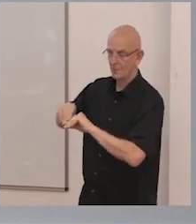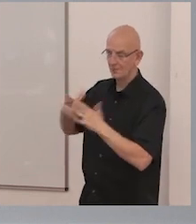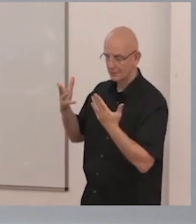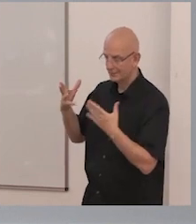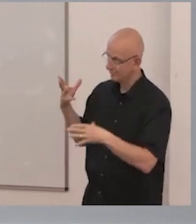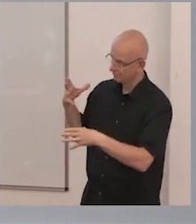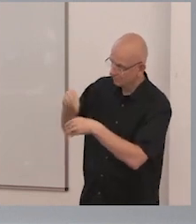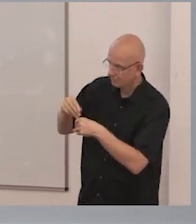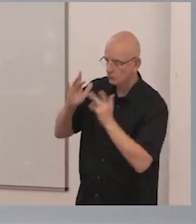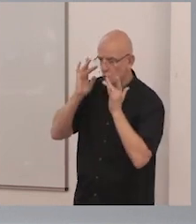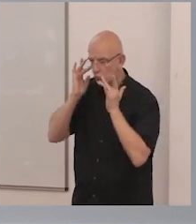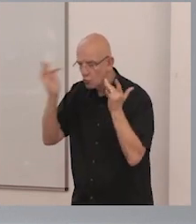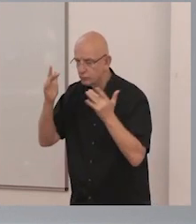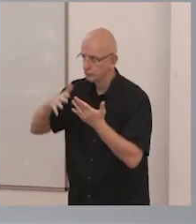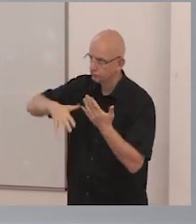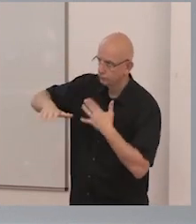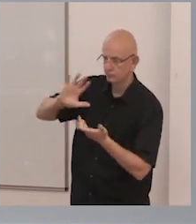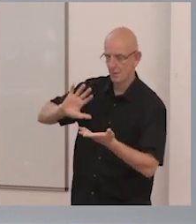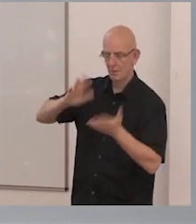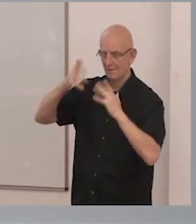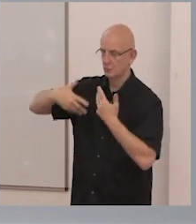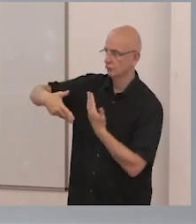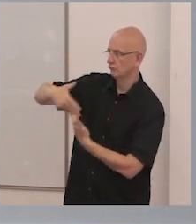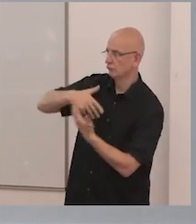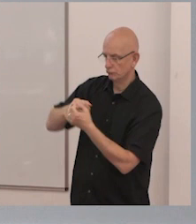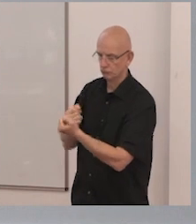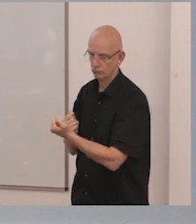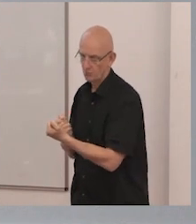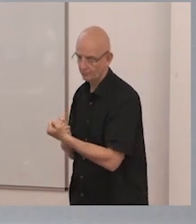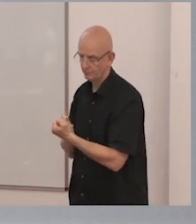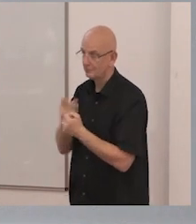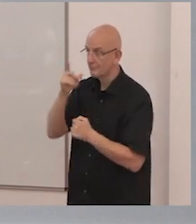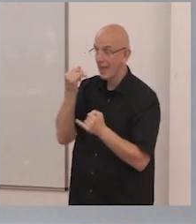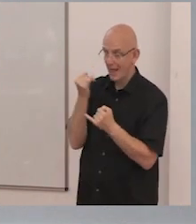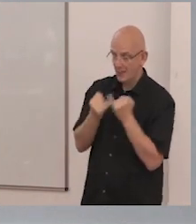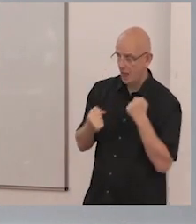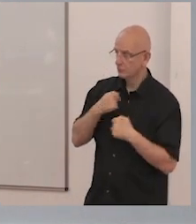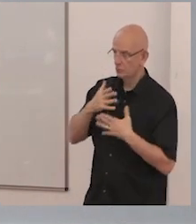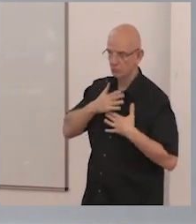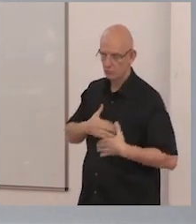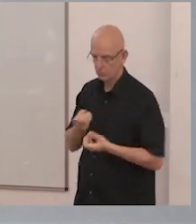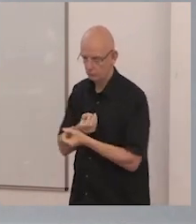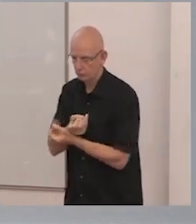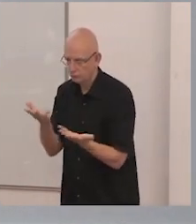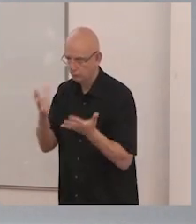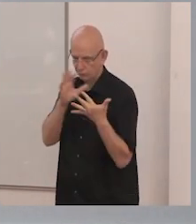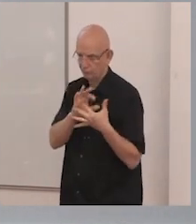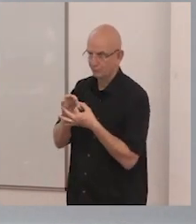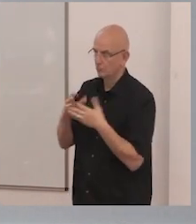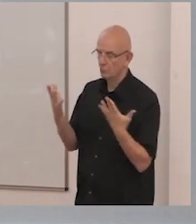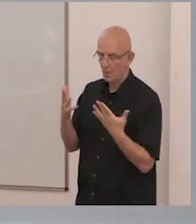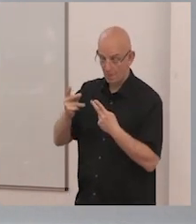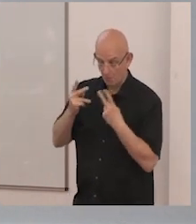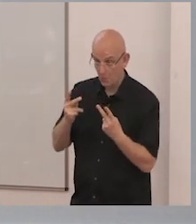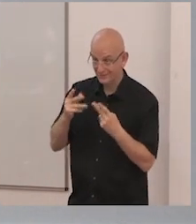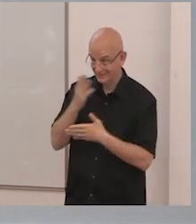and implementation of the CIPD. So it's not enough just to give them rights. They also need to be actively involved